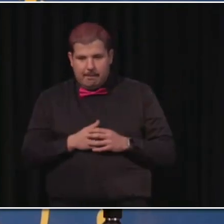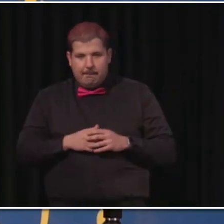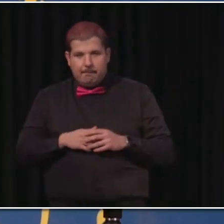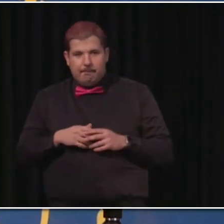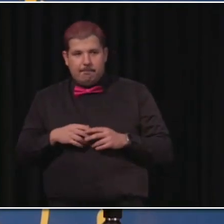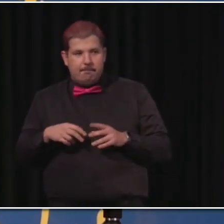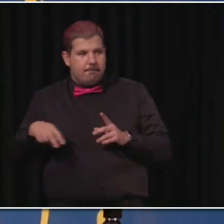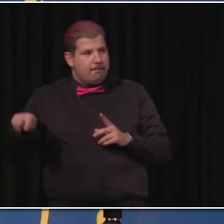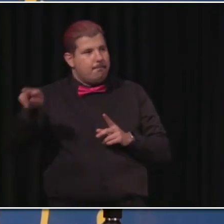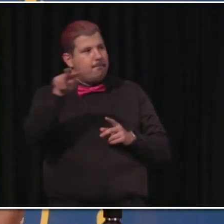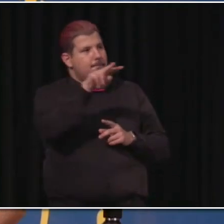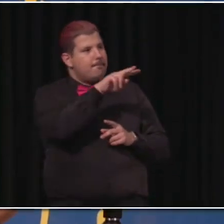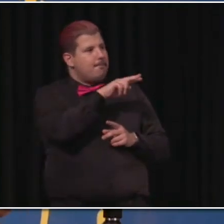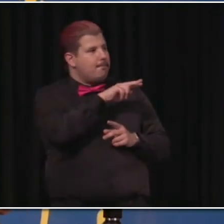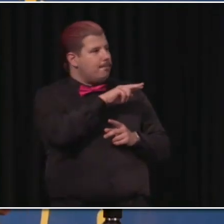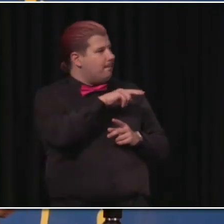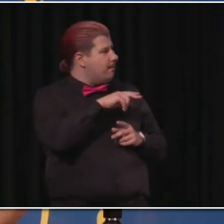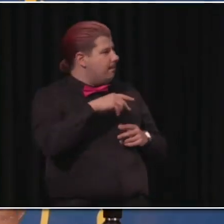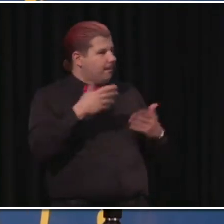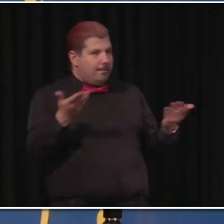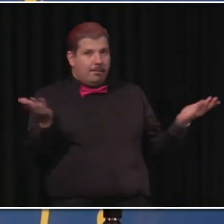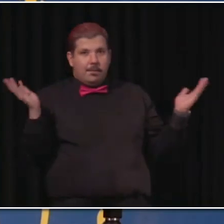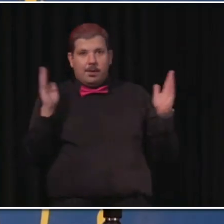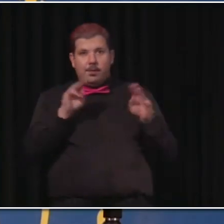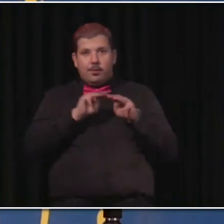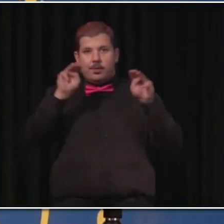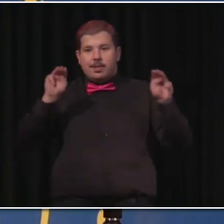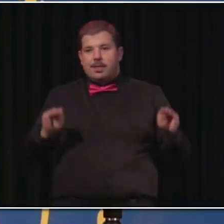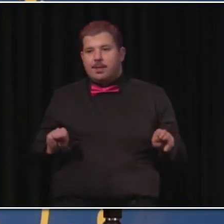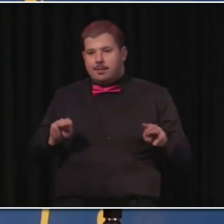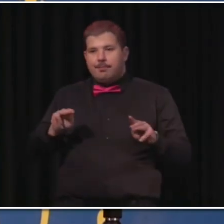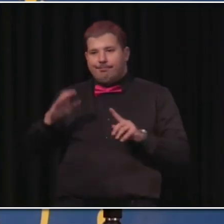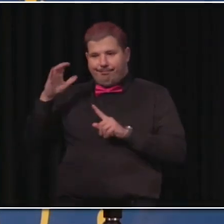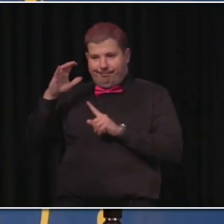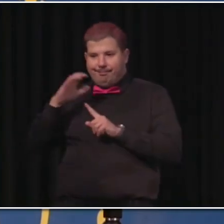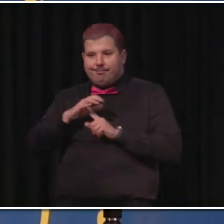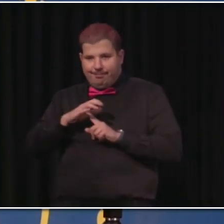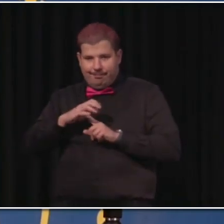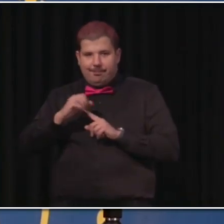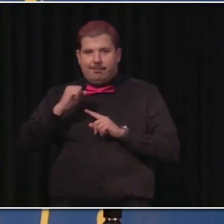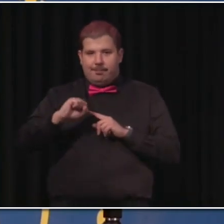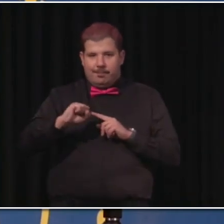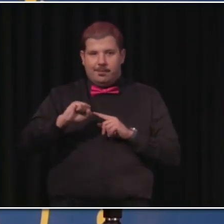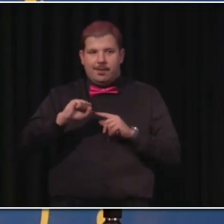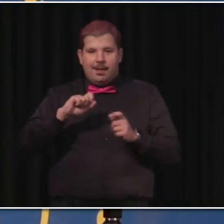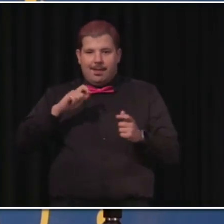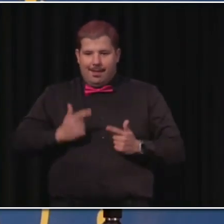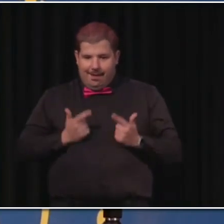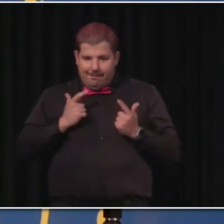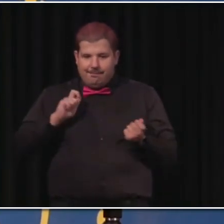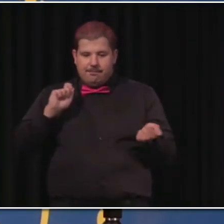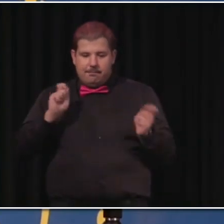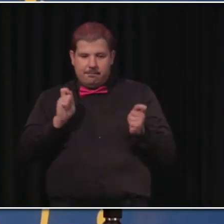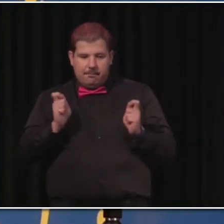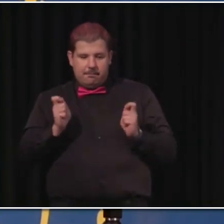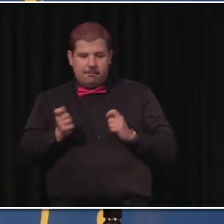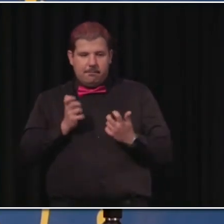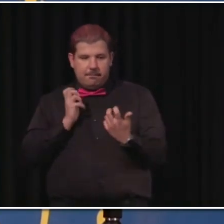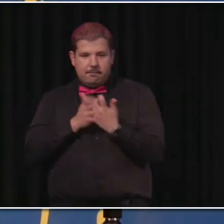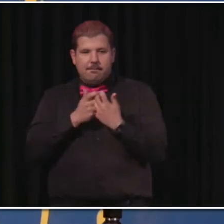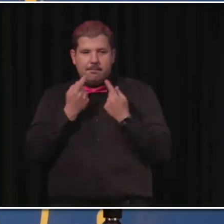around us. This very museum is a monument to how life adapts and